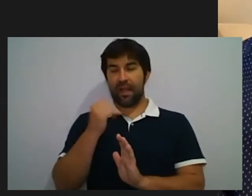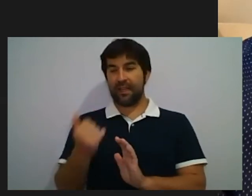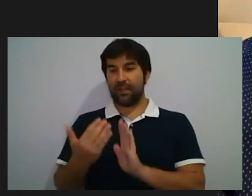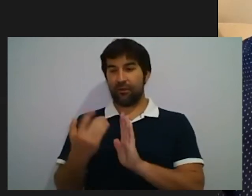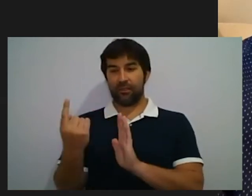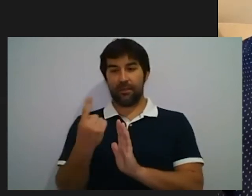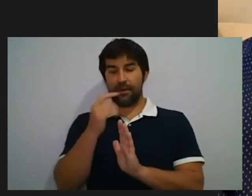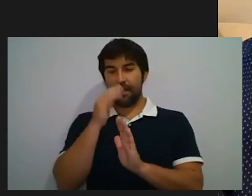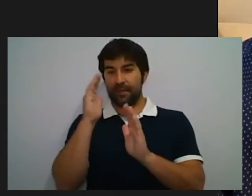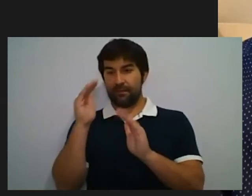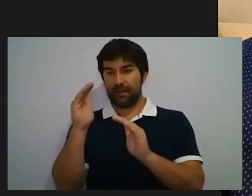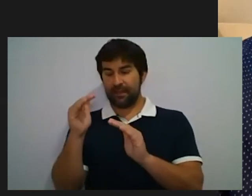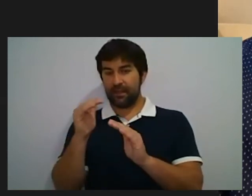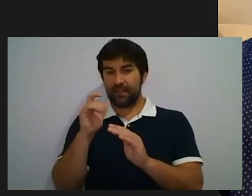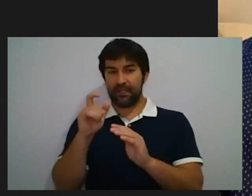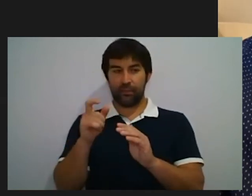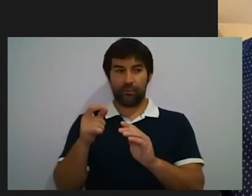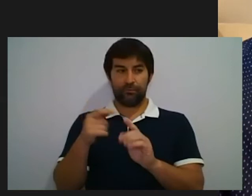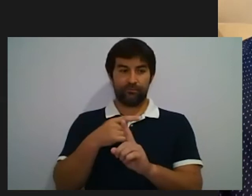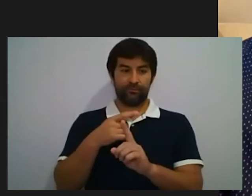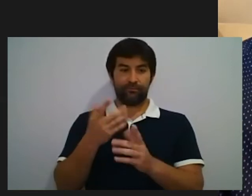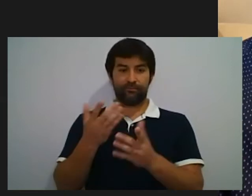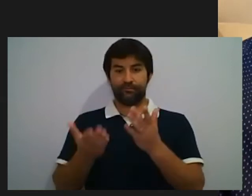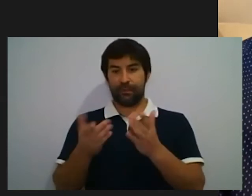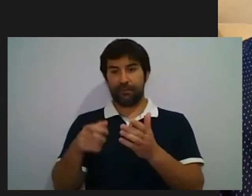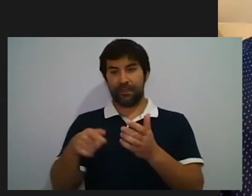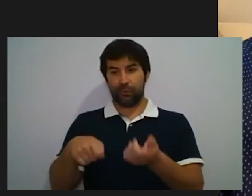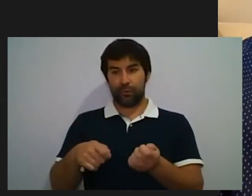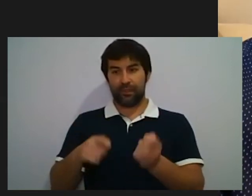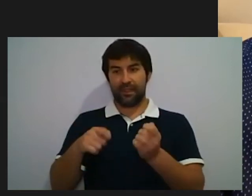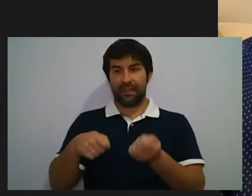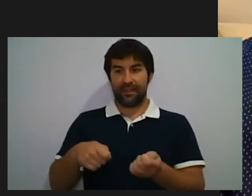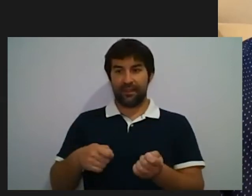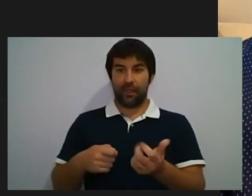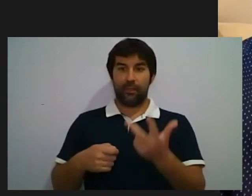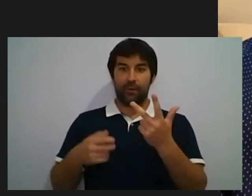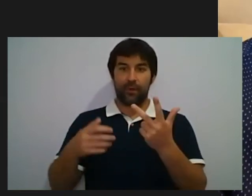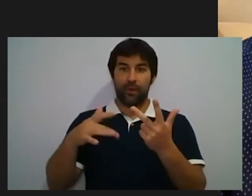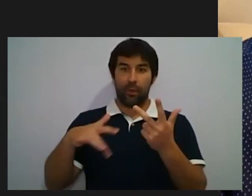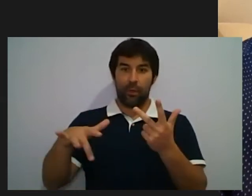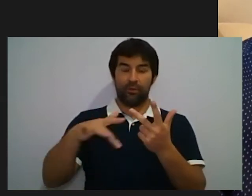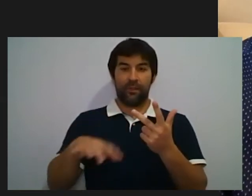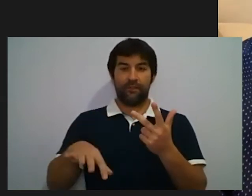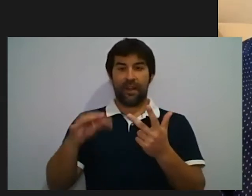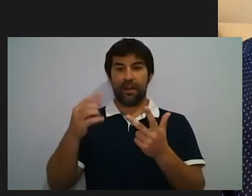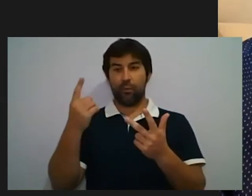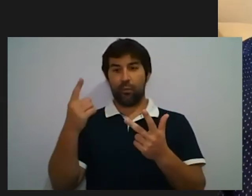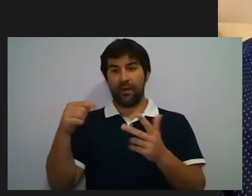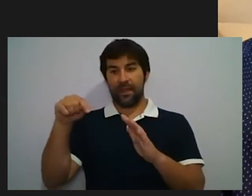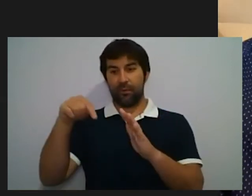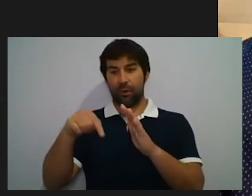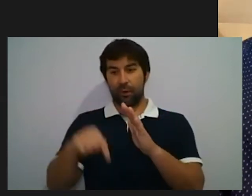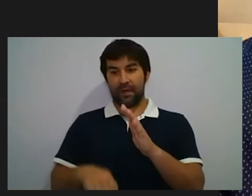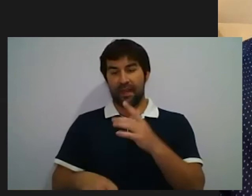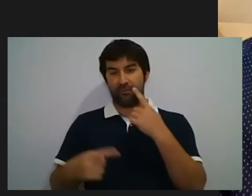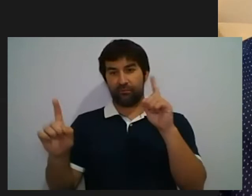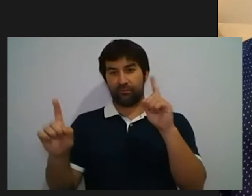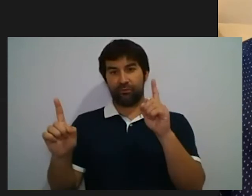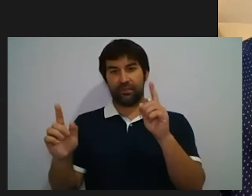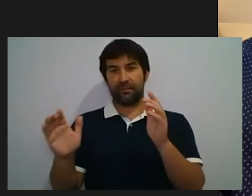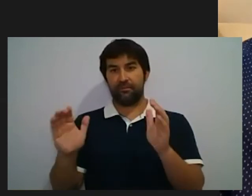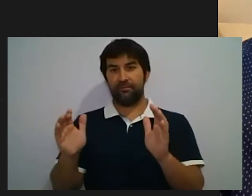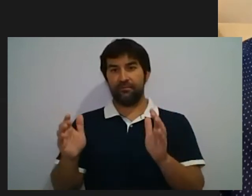them than we invest in the areas that enjoy slightly fewer poor condition streets. We